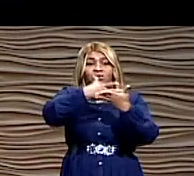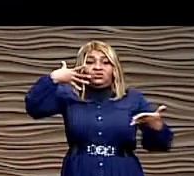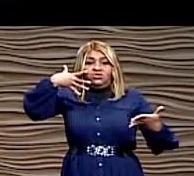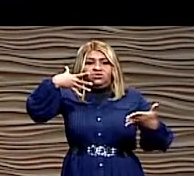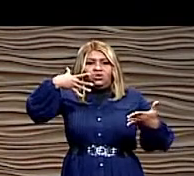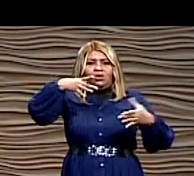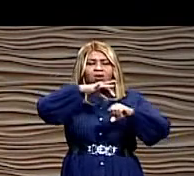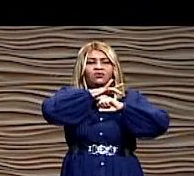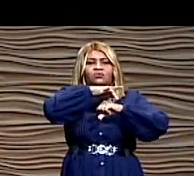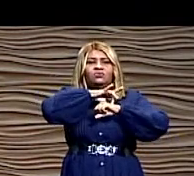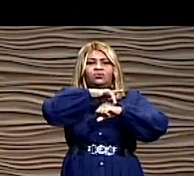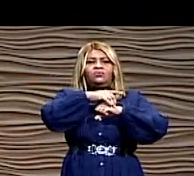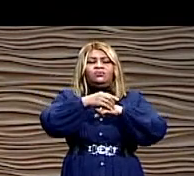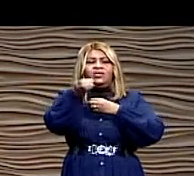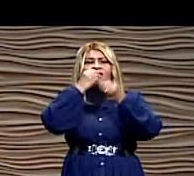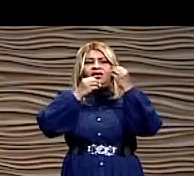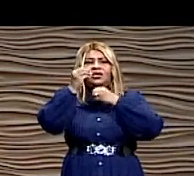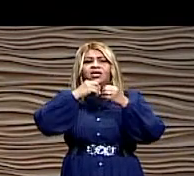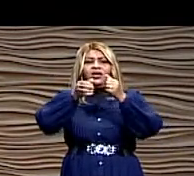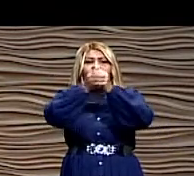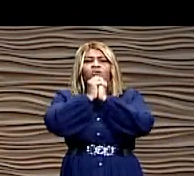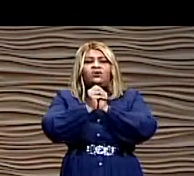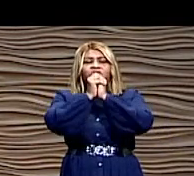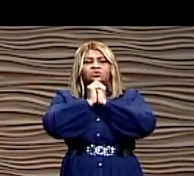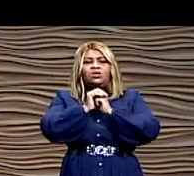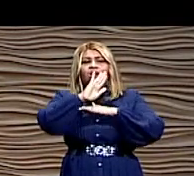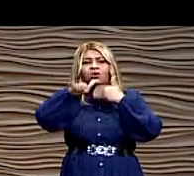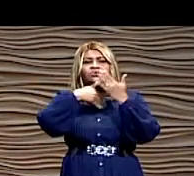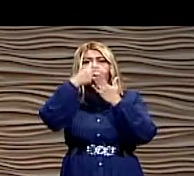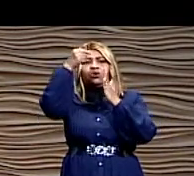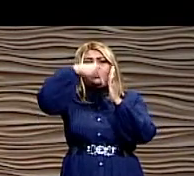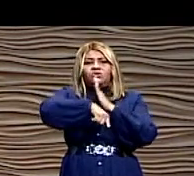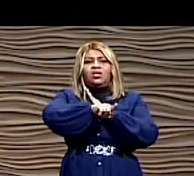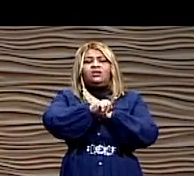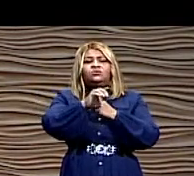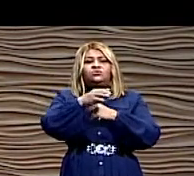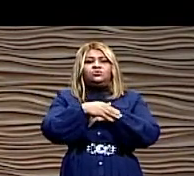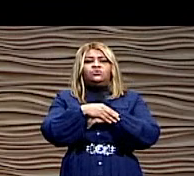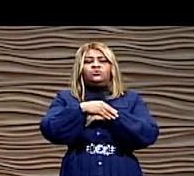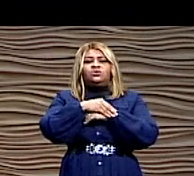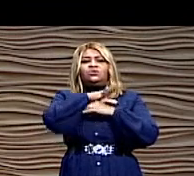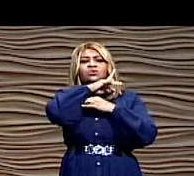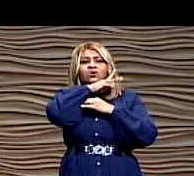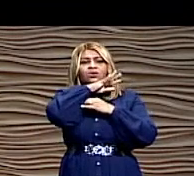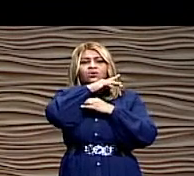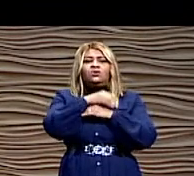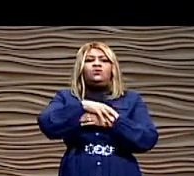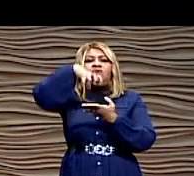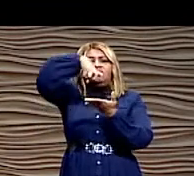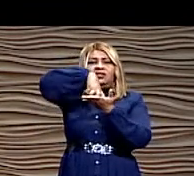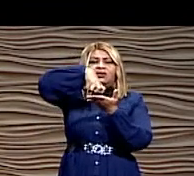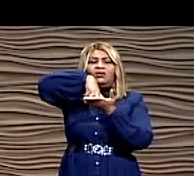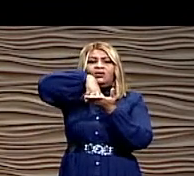will feast and worship. All who go down to the dust will kneel